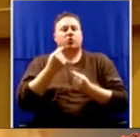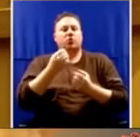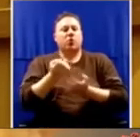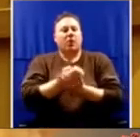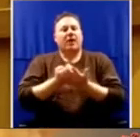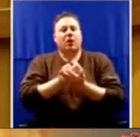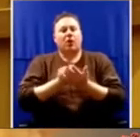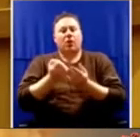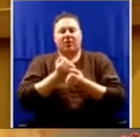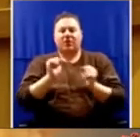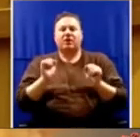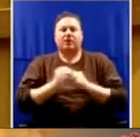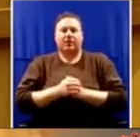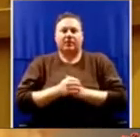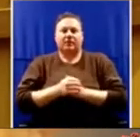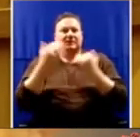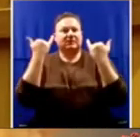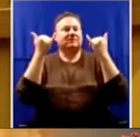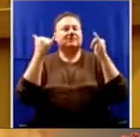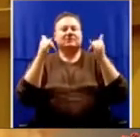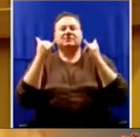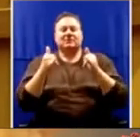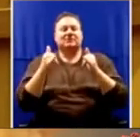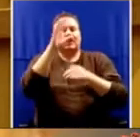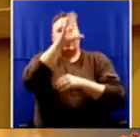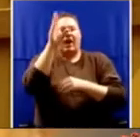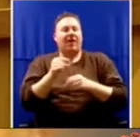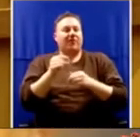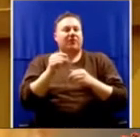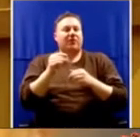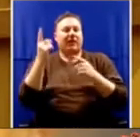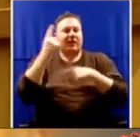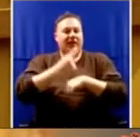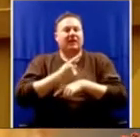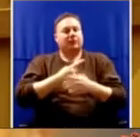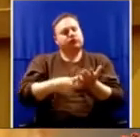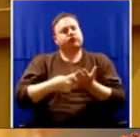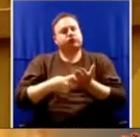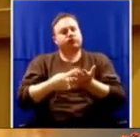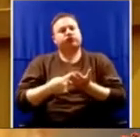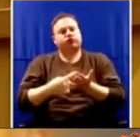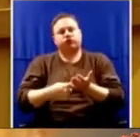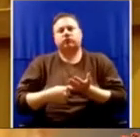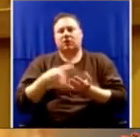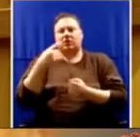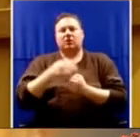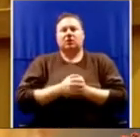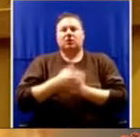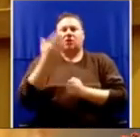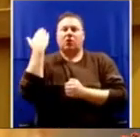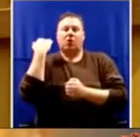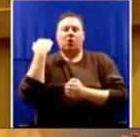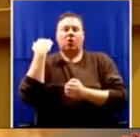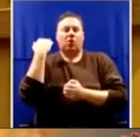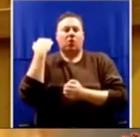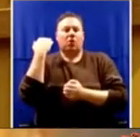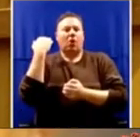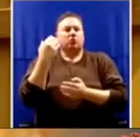these celebrations, we debated Africa Day in the House last Wednesday, with the theme, Building a Better Africa and a Better